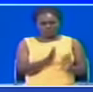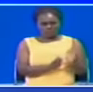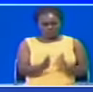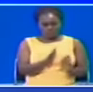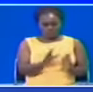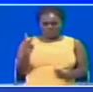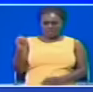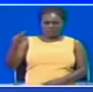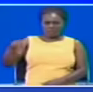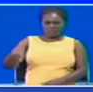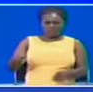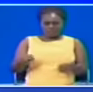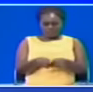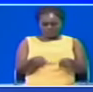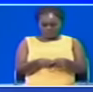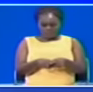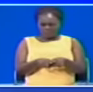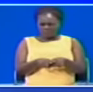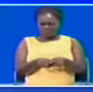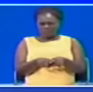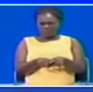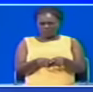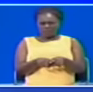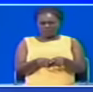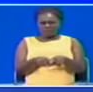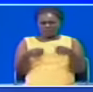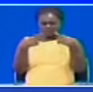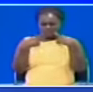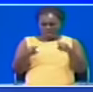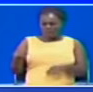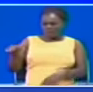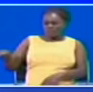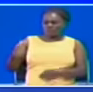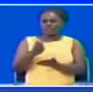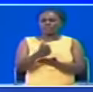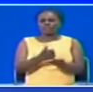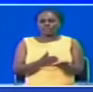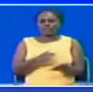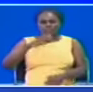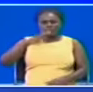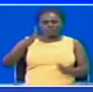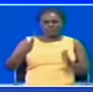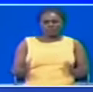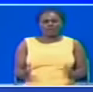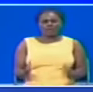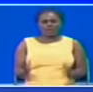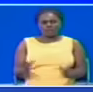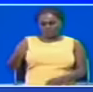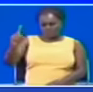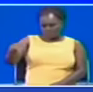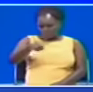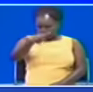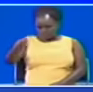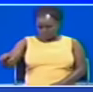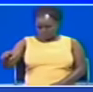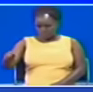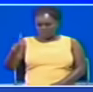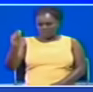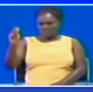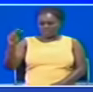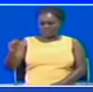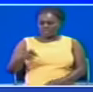MPs, who also lost a court case filed to declare the morning session called by Speaker Justin Muturi illegal.